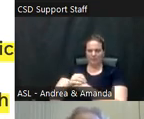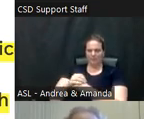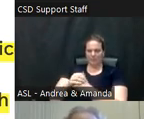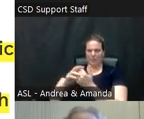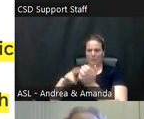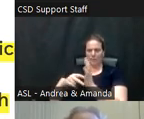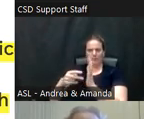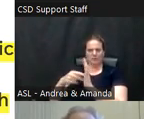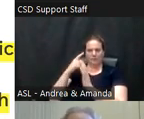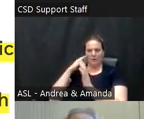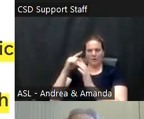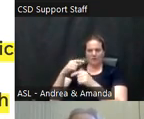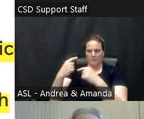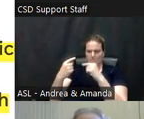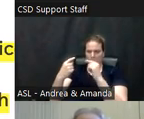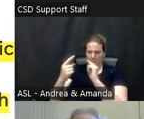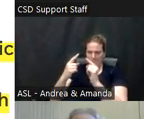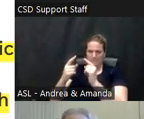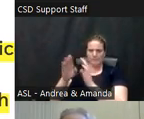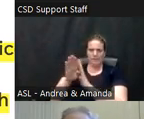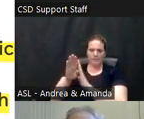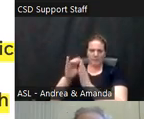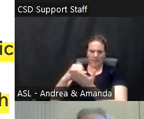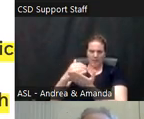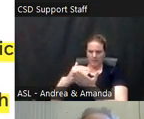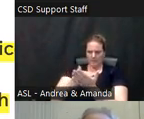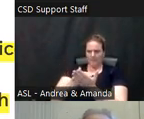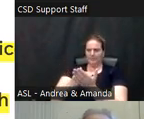next conversation is to develop that list further prior to